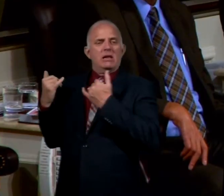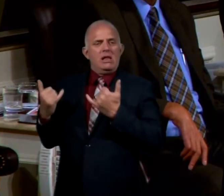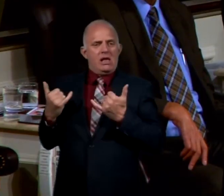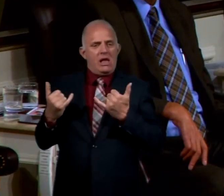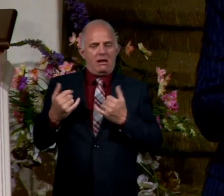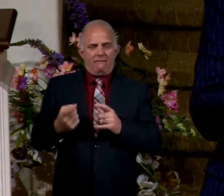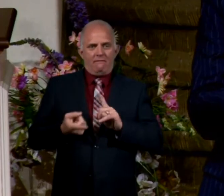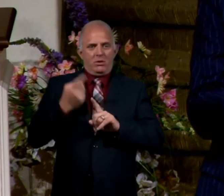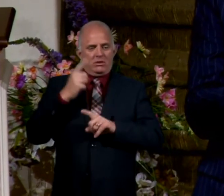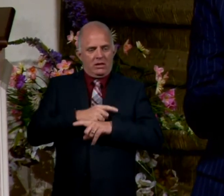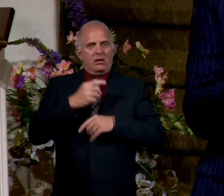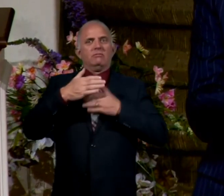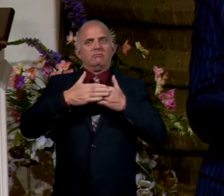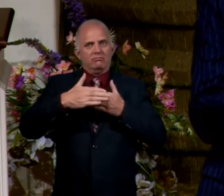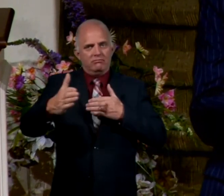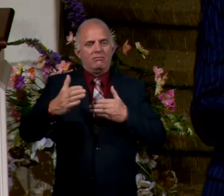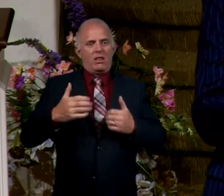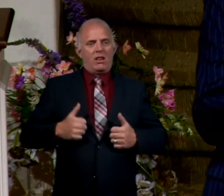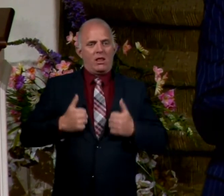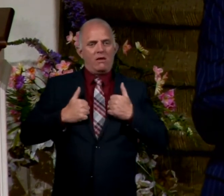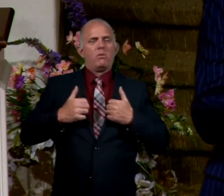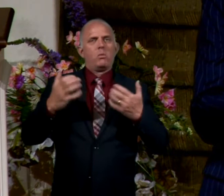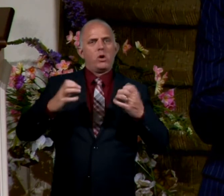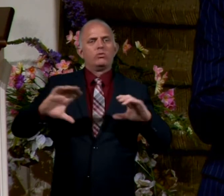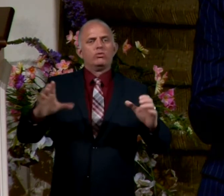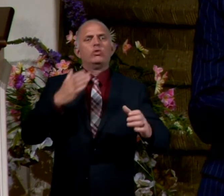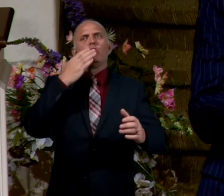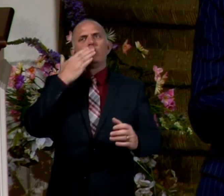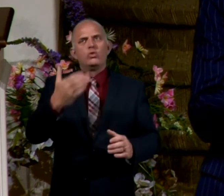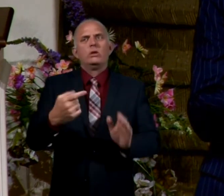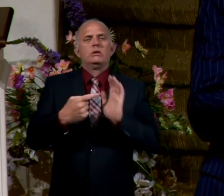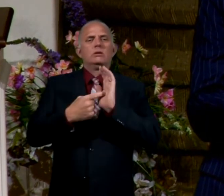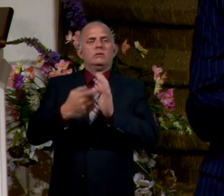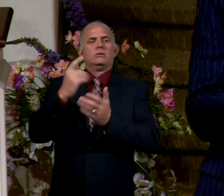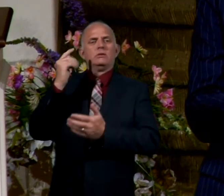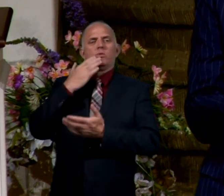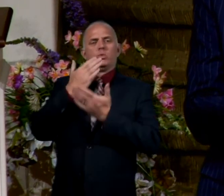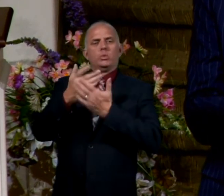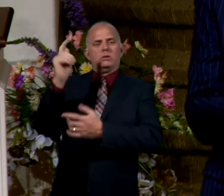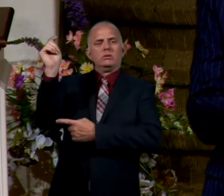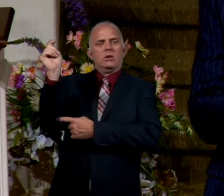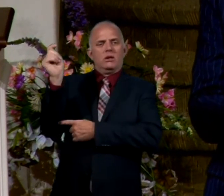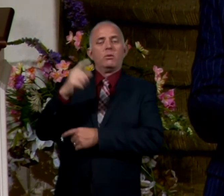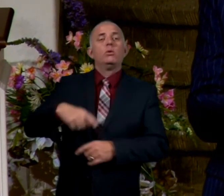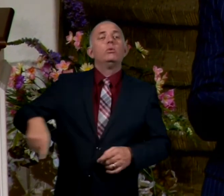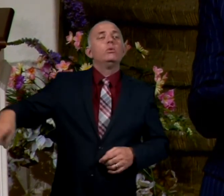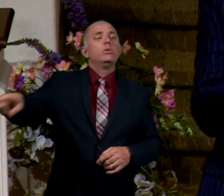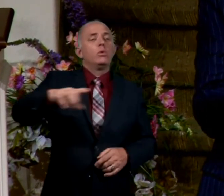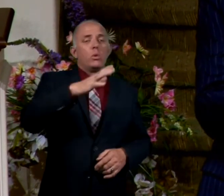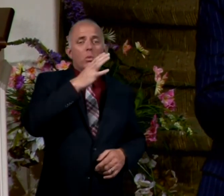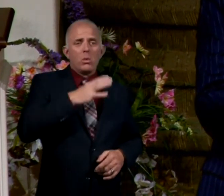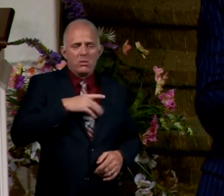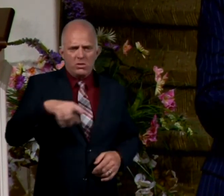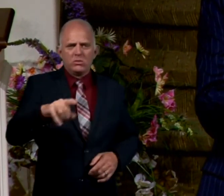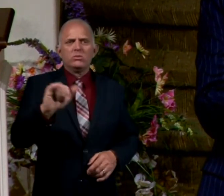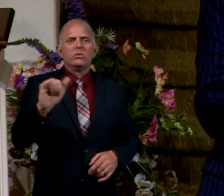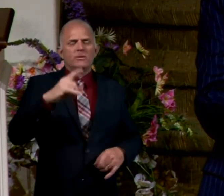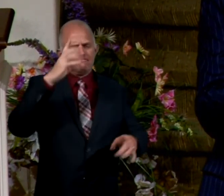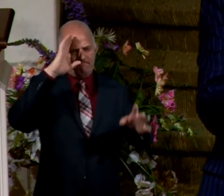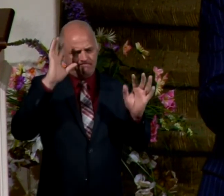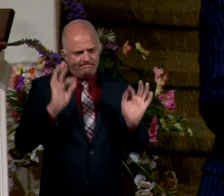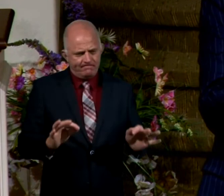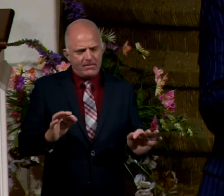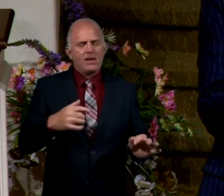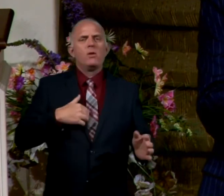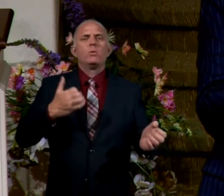I'd like to be a representative of the Lord Jesus Christ today. As a lady, why don't you decide, I'm going to be a sweet wife. I'm